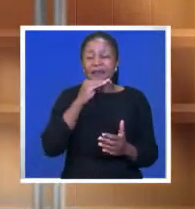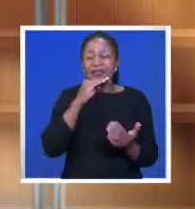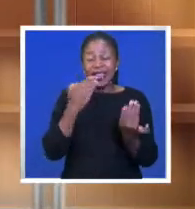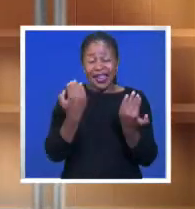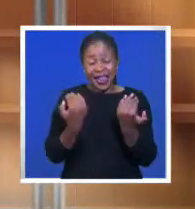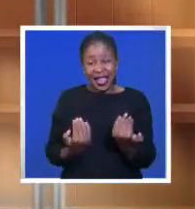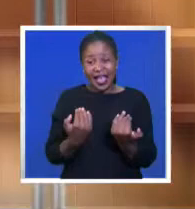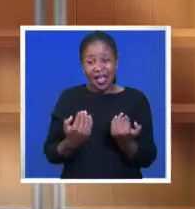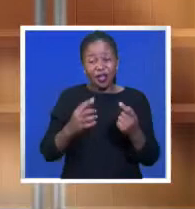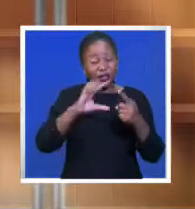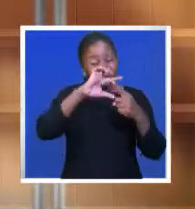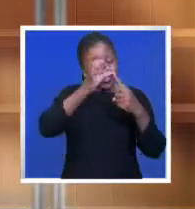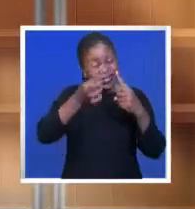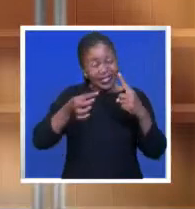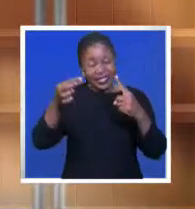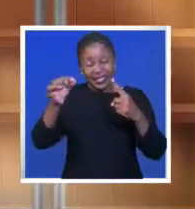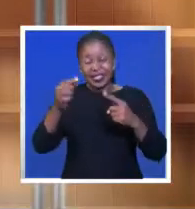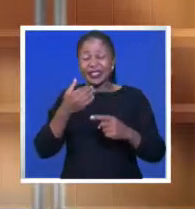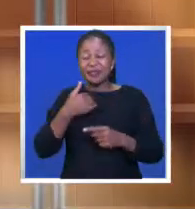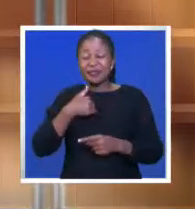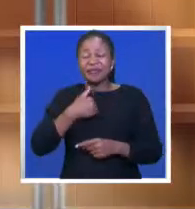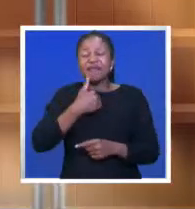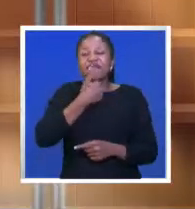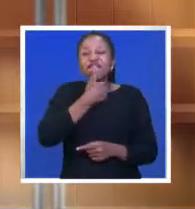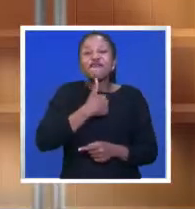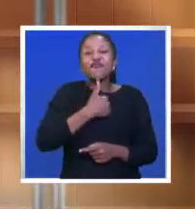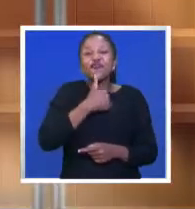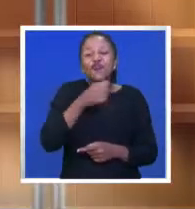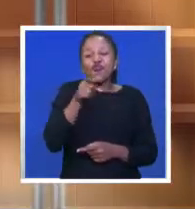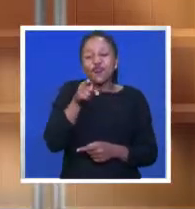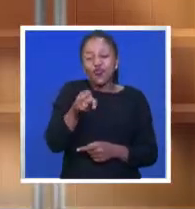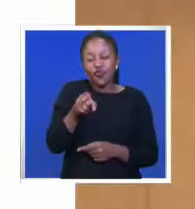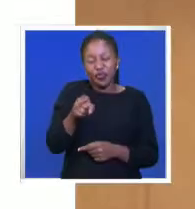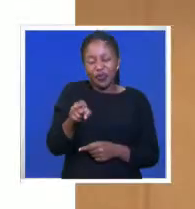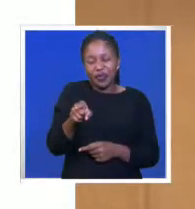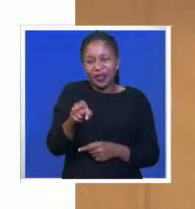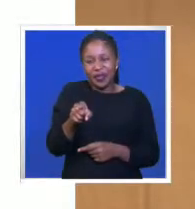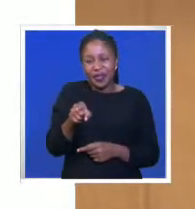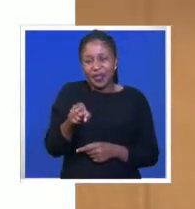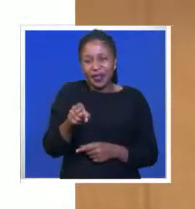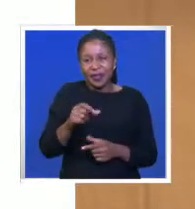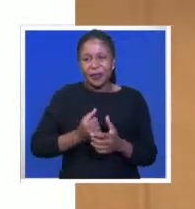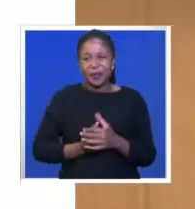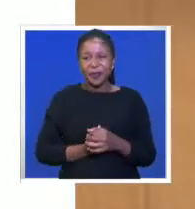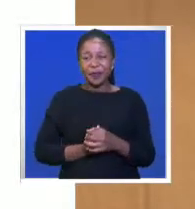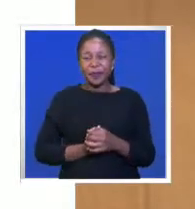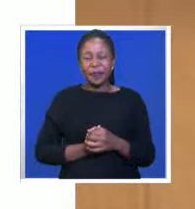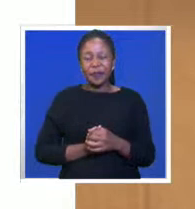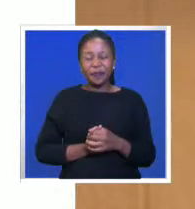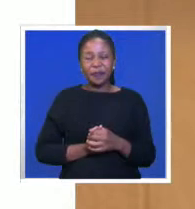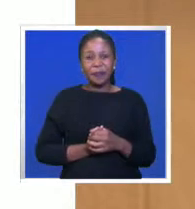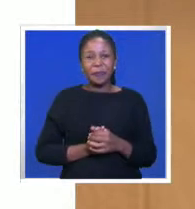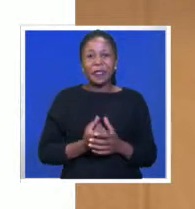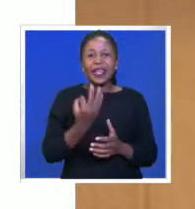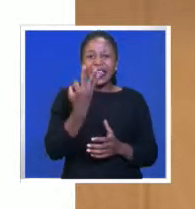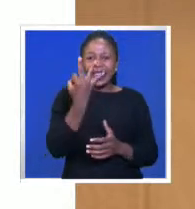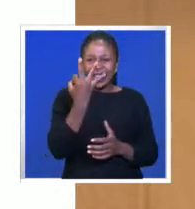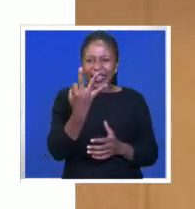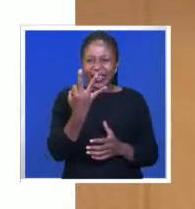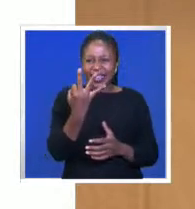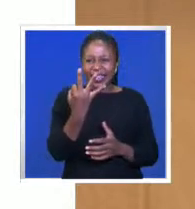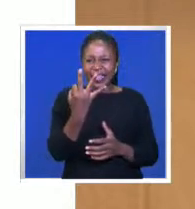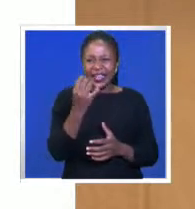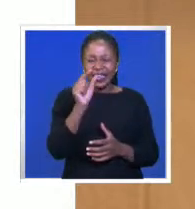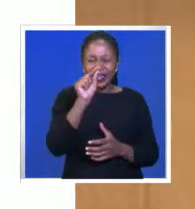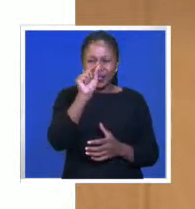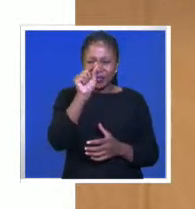since none but the dead. Let's move on. So here, what are these three dots for? These are what we call ellipses, which means